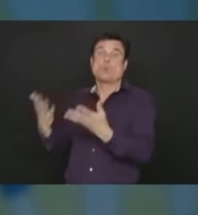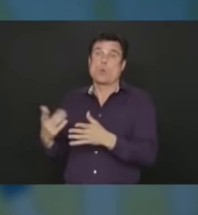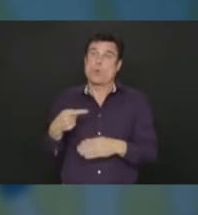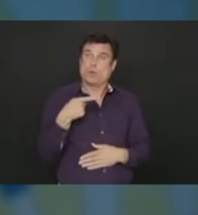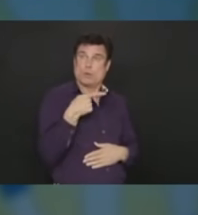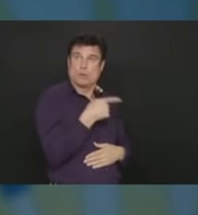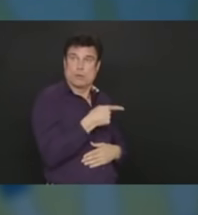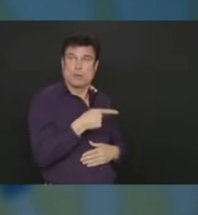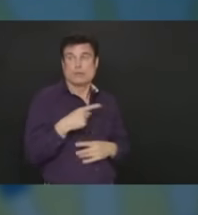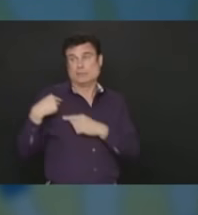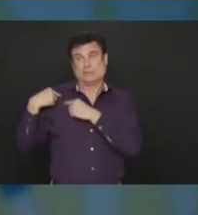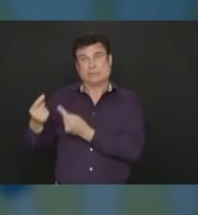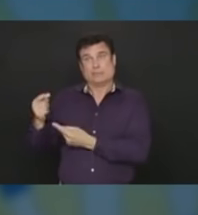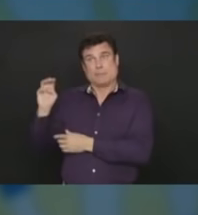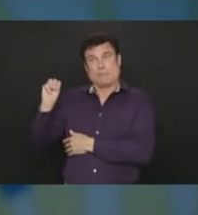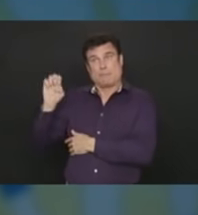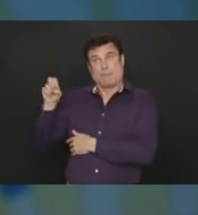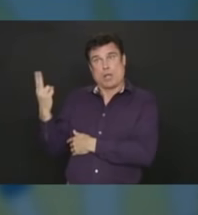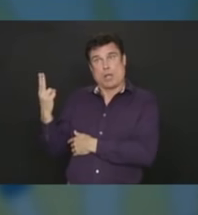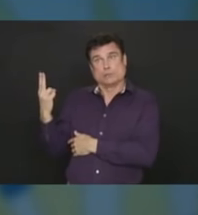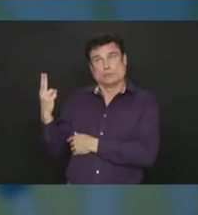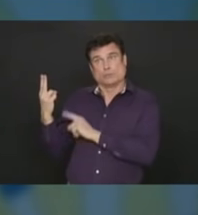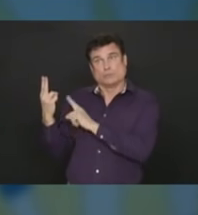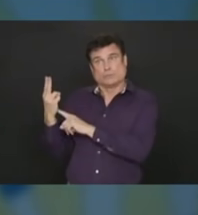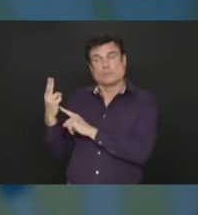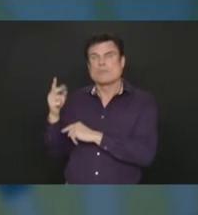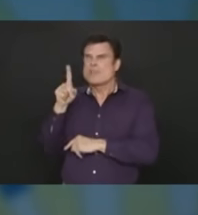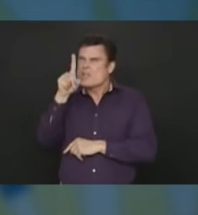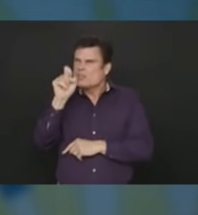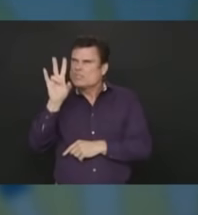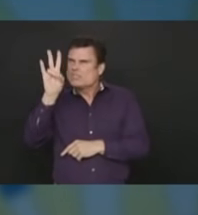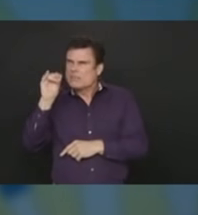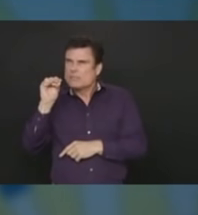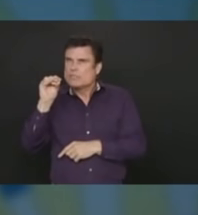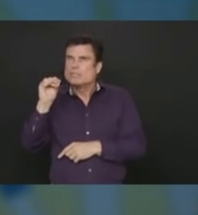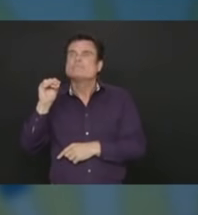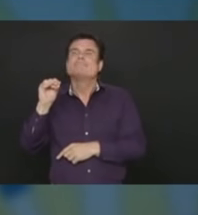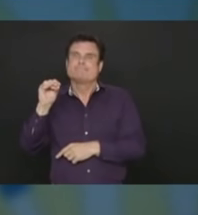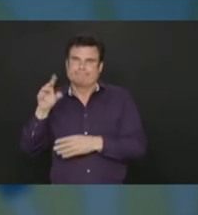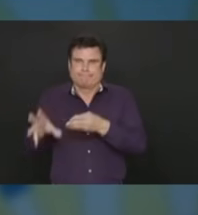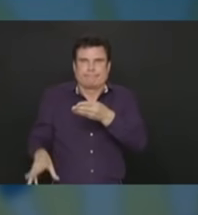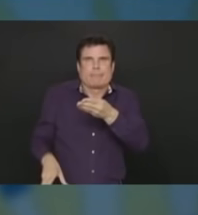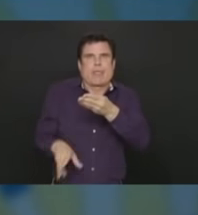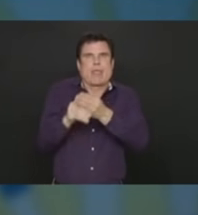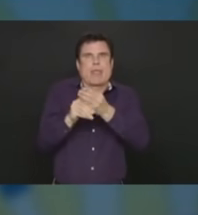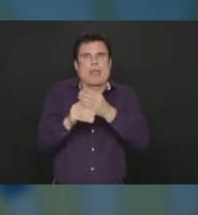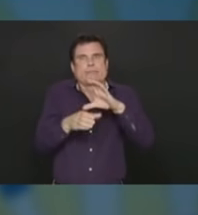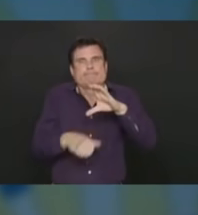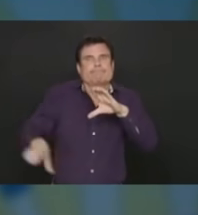far, have been attributed to COVID-19. So that does give us a measure that this